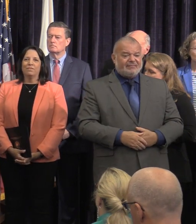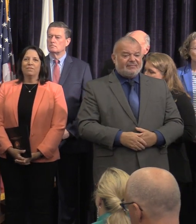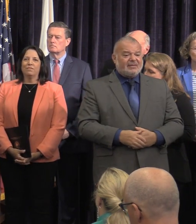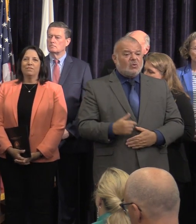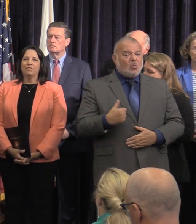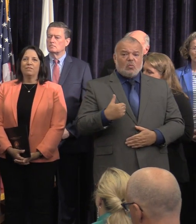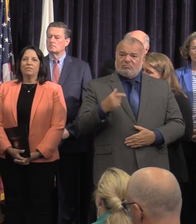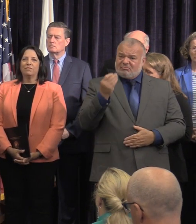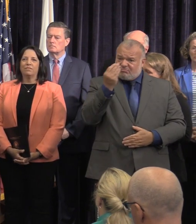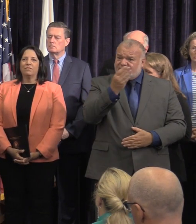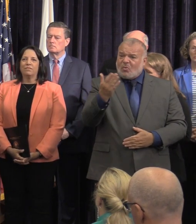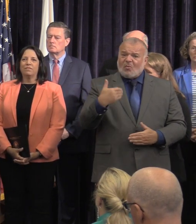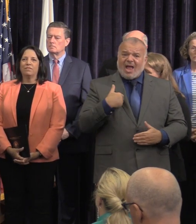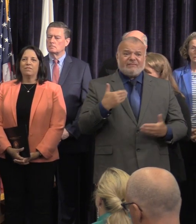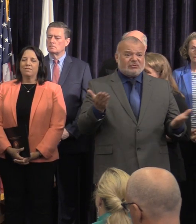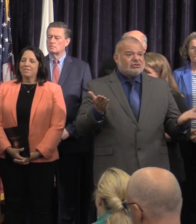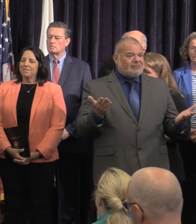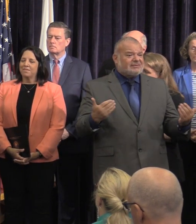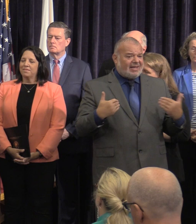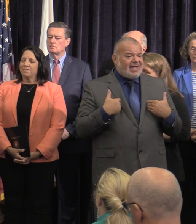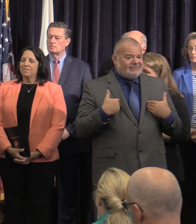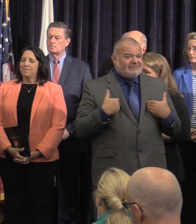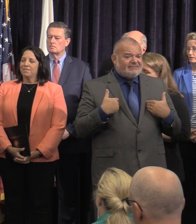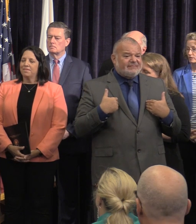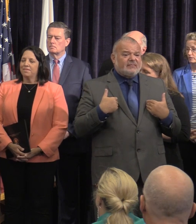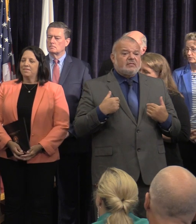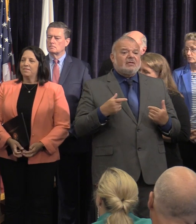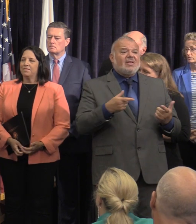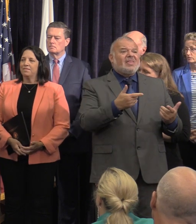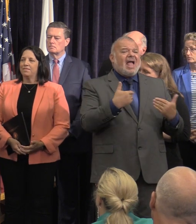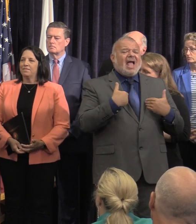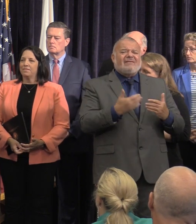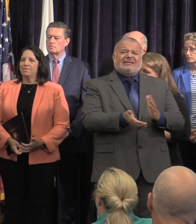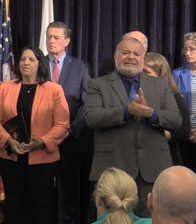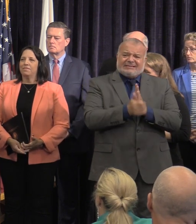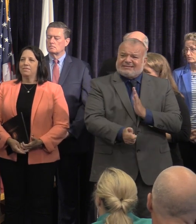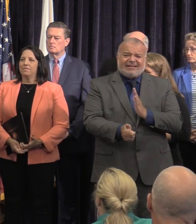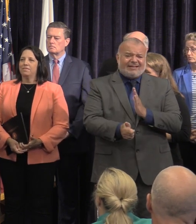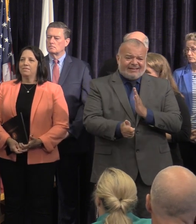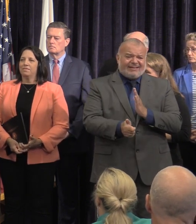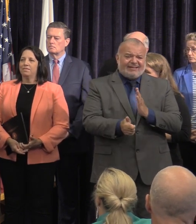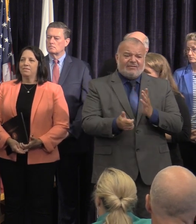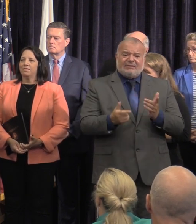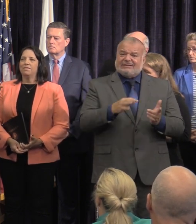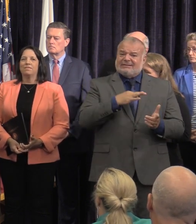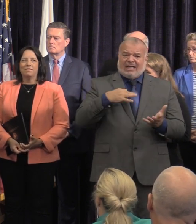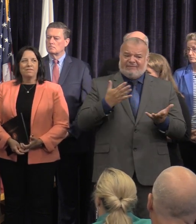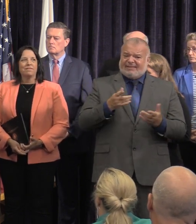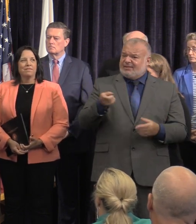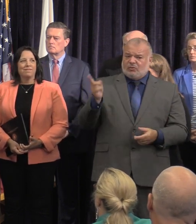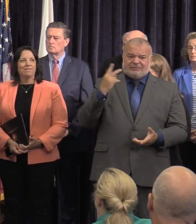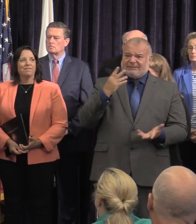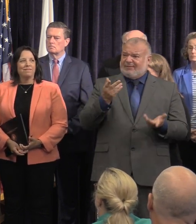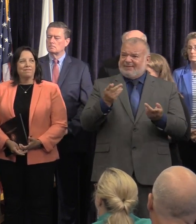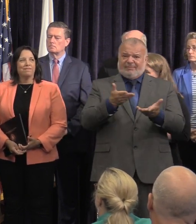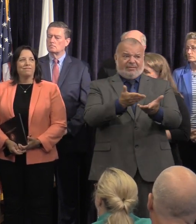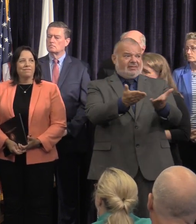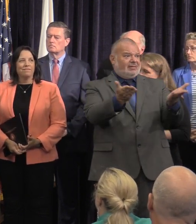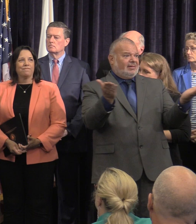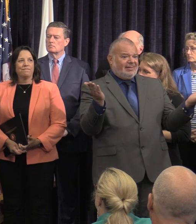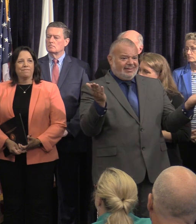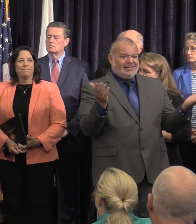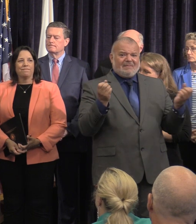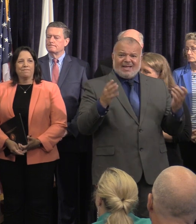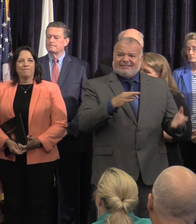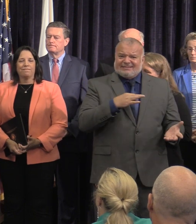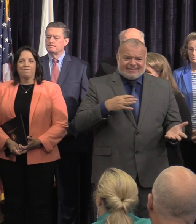providers, and I cannot thank enough the staff represented here, and I see you in the audience, who do this